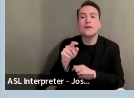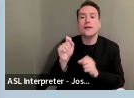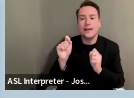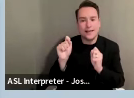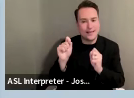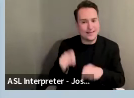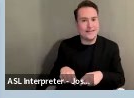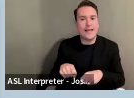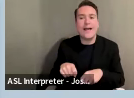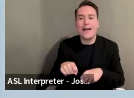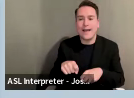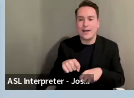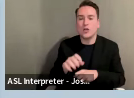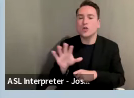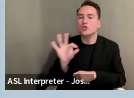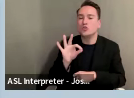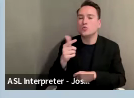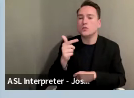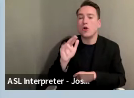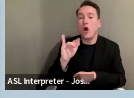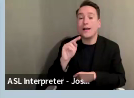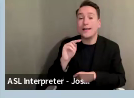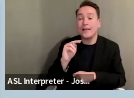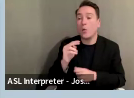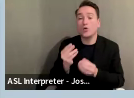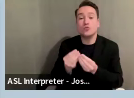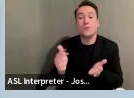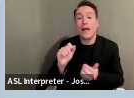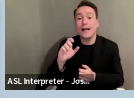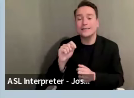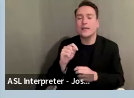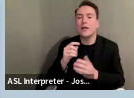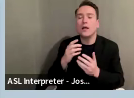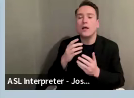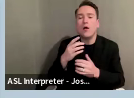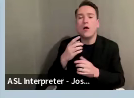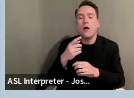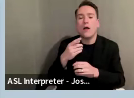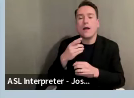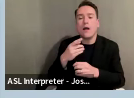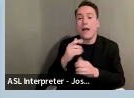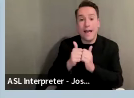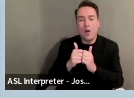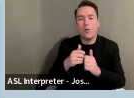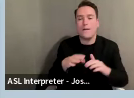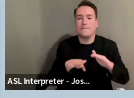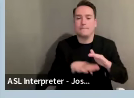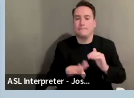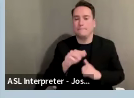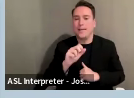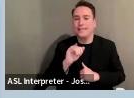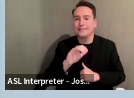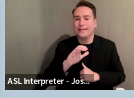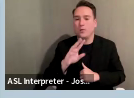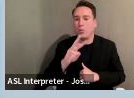choose guardians through a basic will, and that is sometimes okay for people who don't own homes in this state.